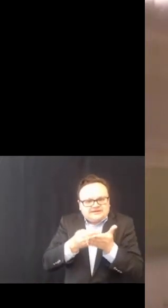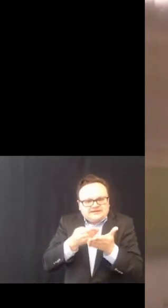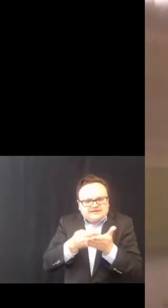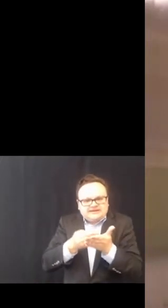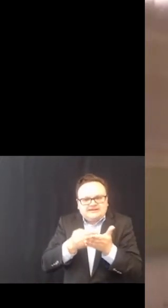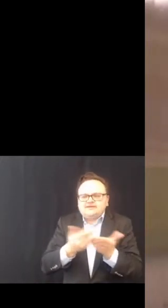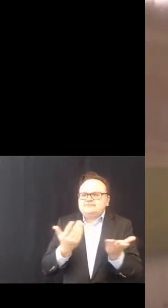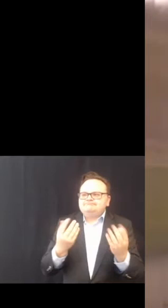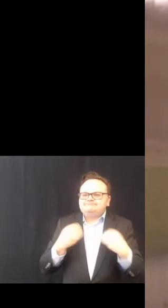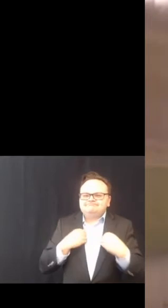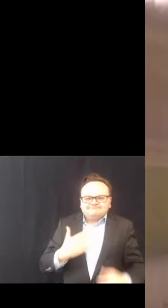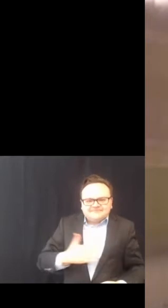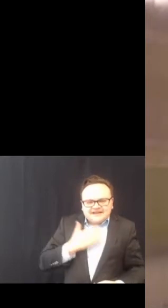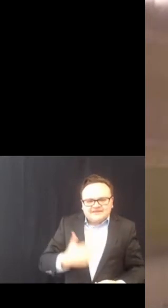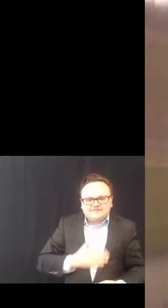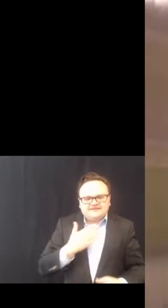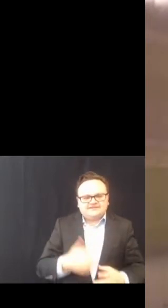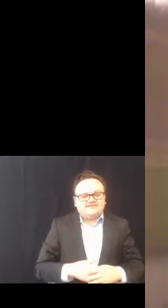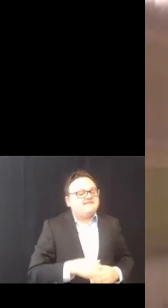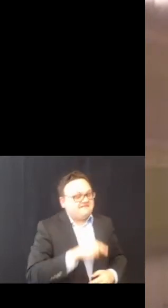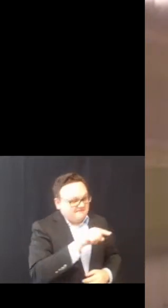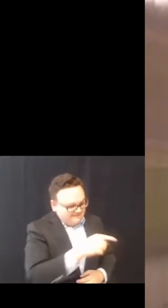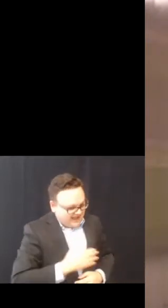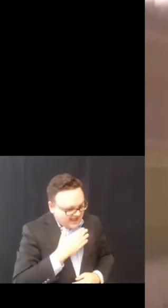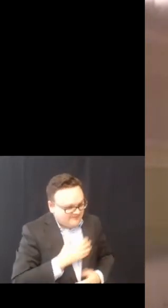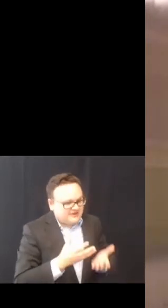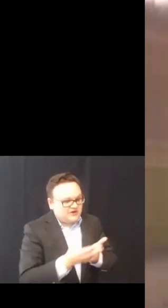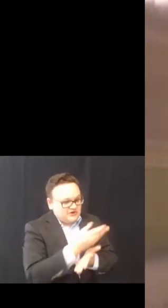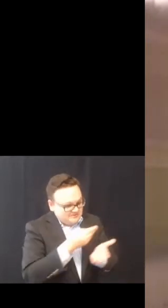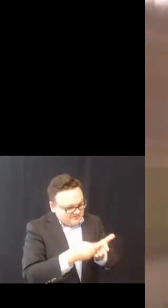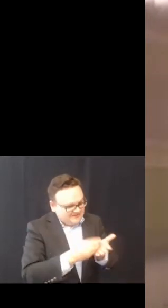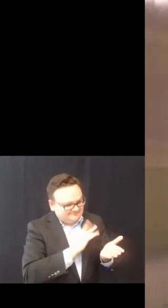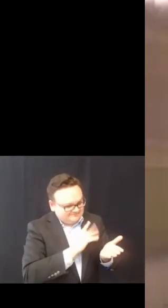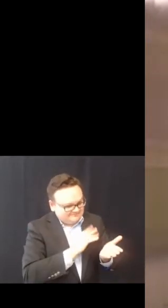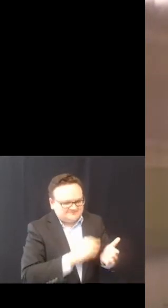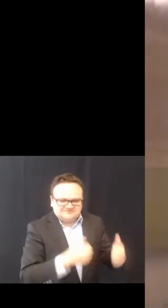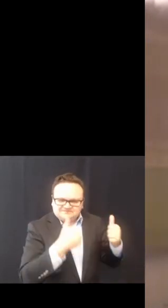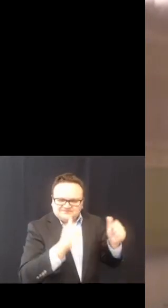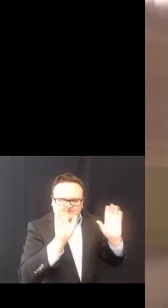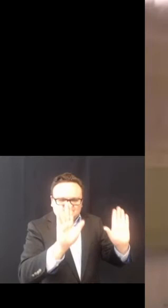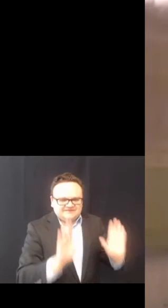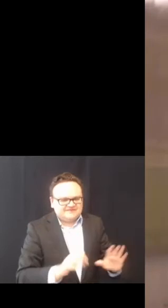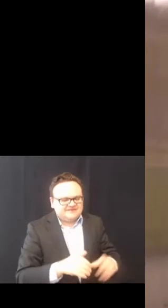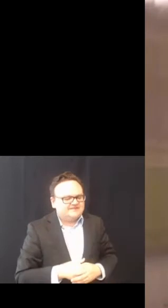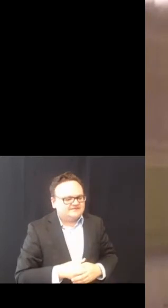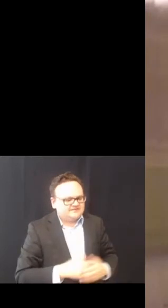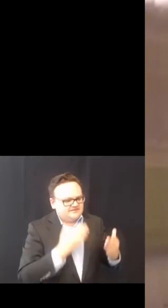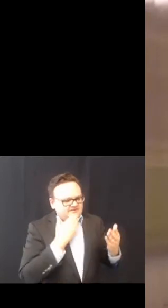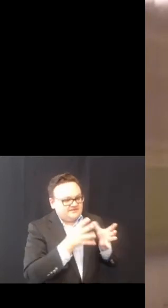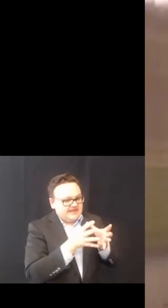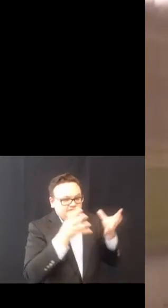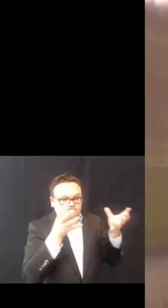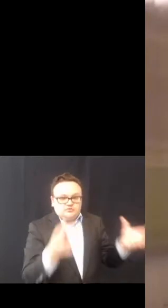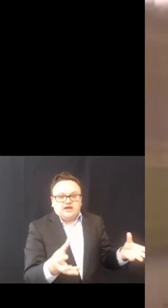paycheck. So it makes you happy and you like getting a paycheck. Yes. I love that. Well, thank you so much for